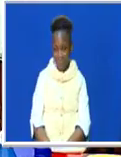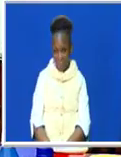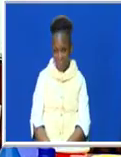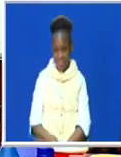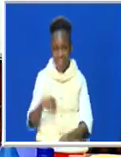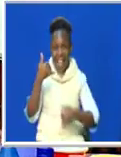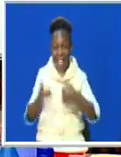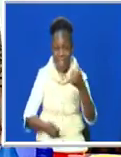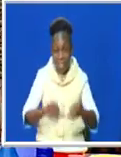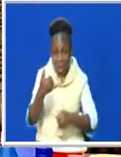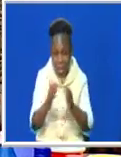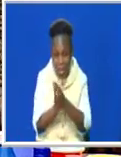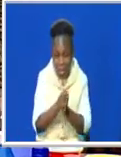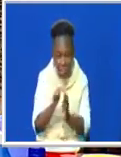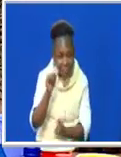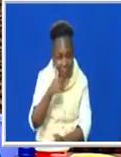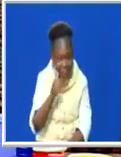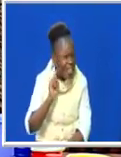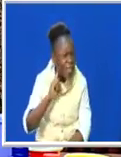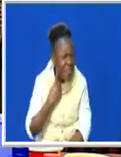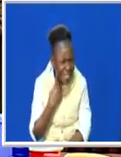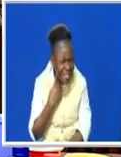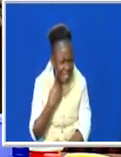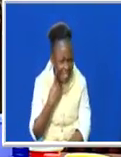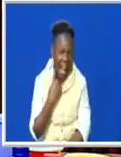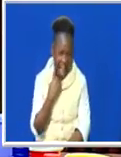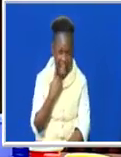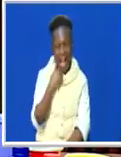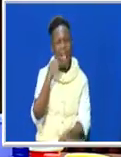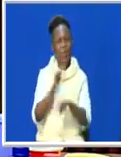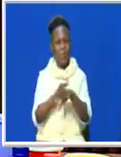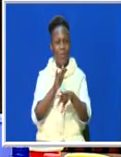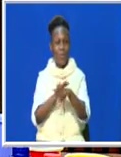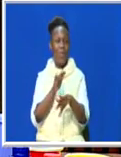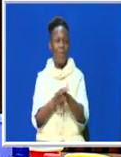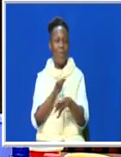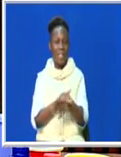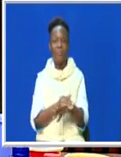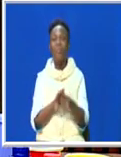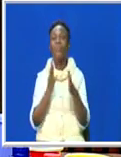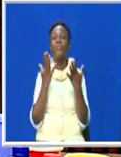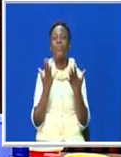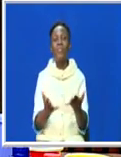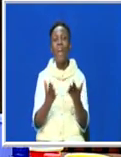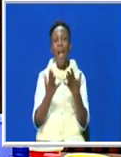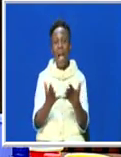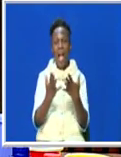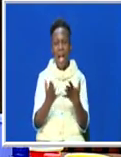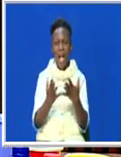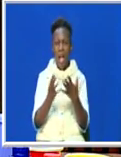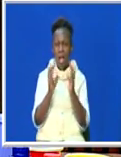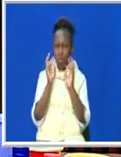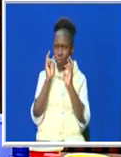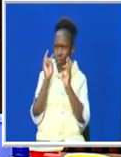Lana, did you enjoy the song? You did. Now, look at